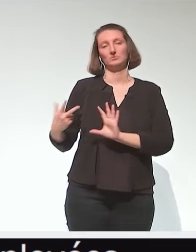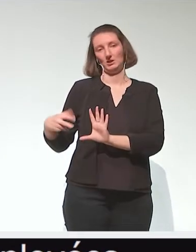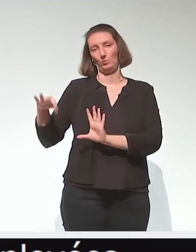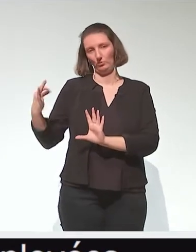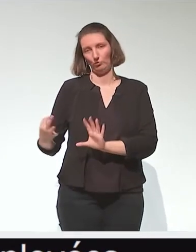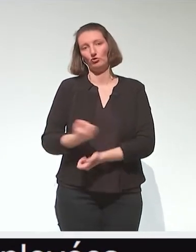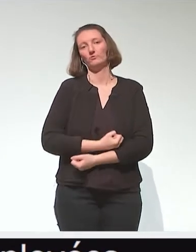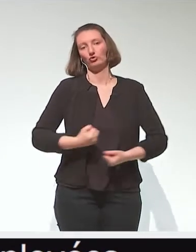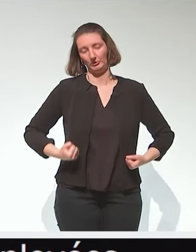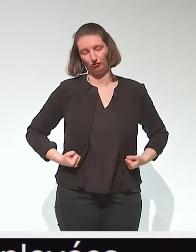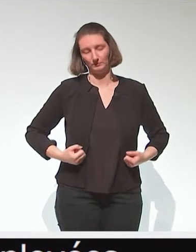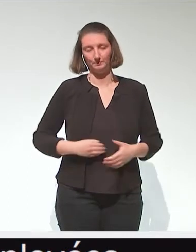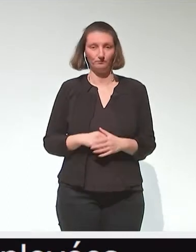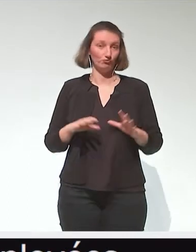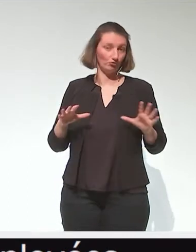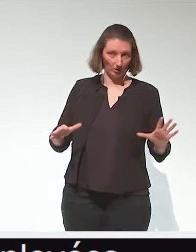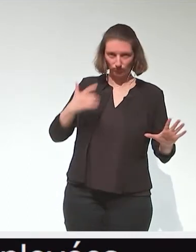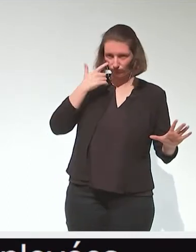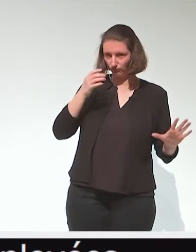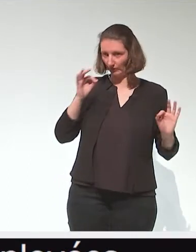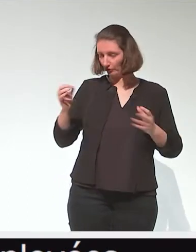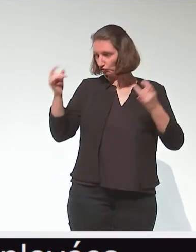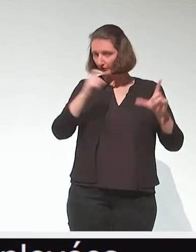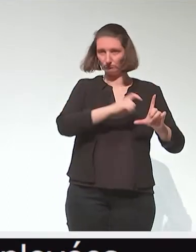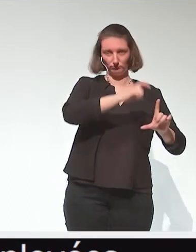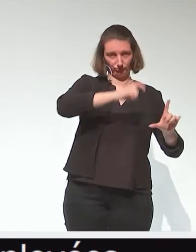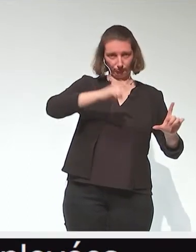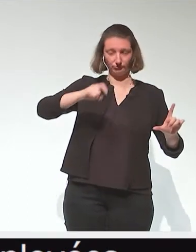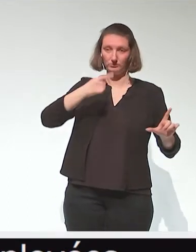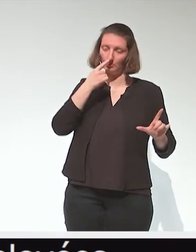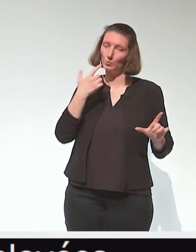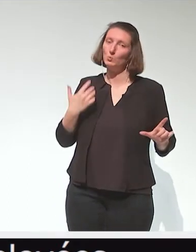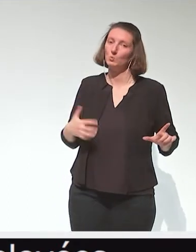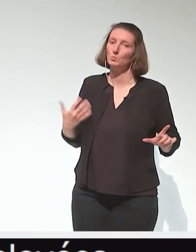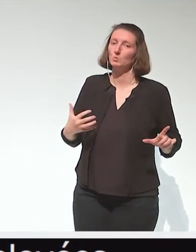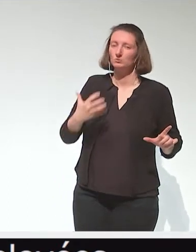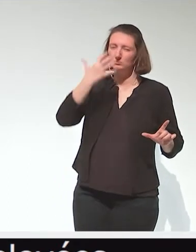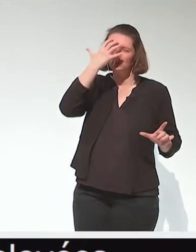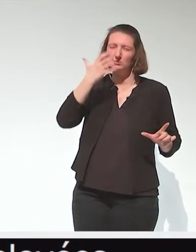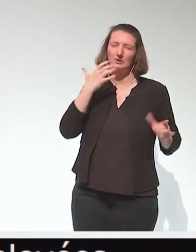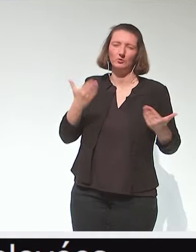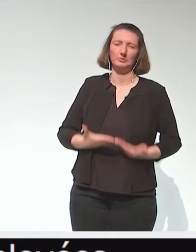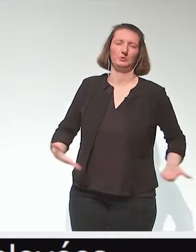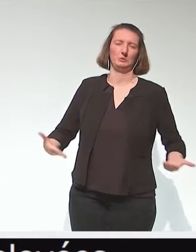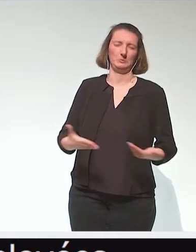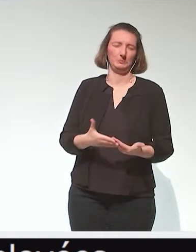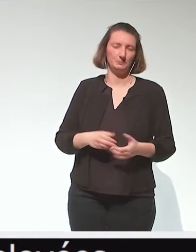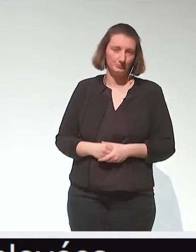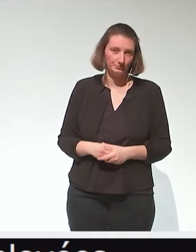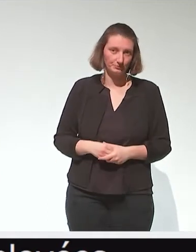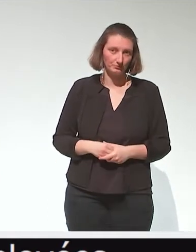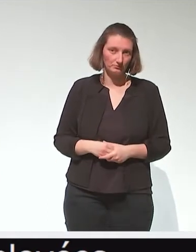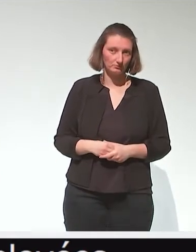the negative numbers are quite high, and it shows that people with disabilities